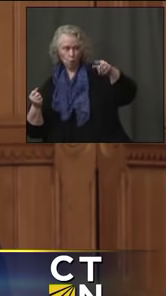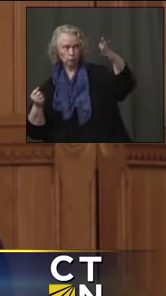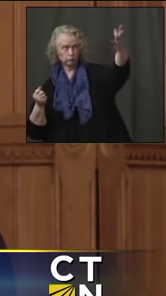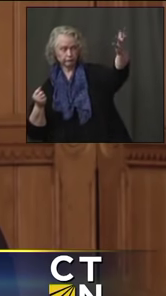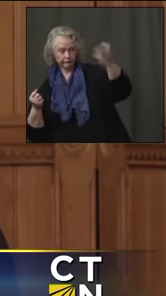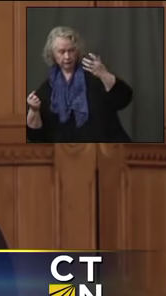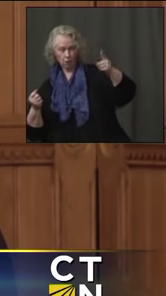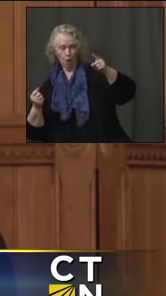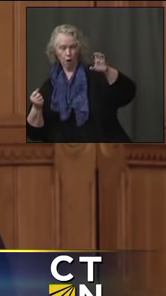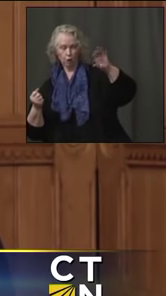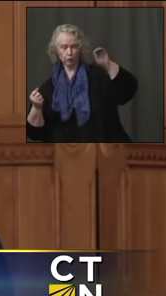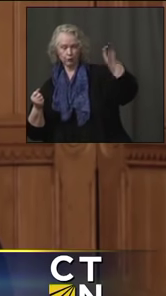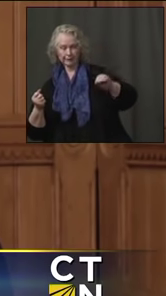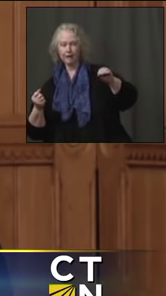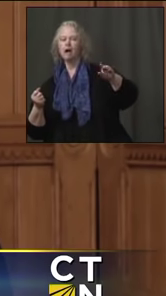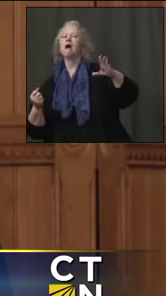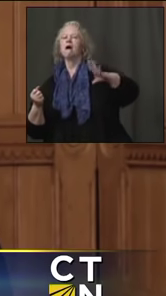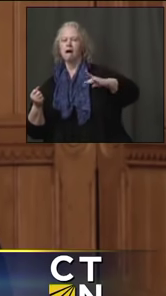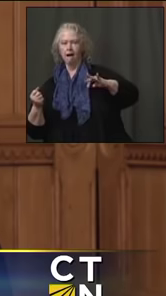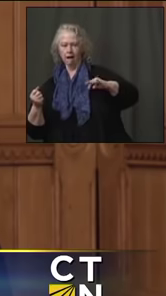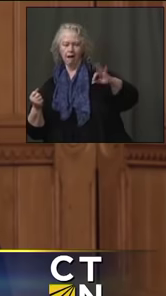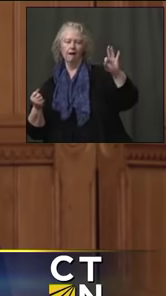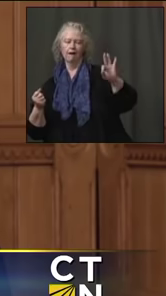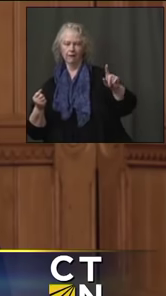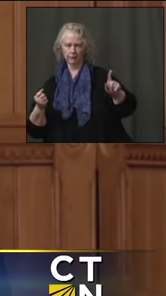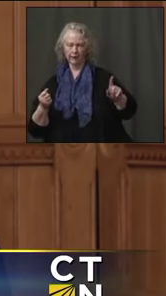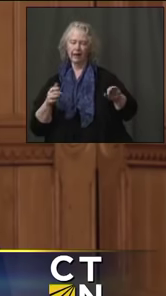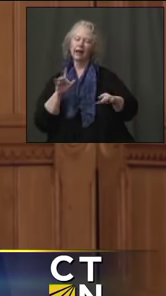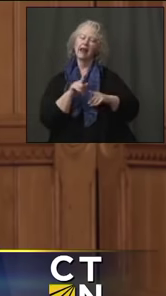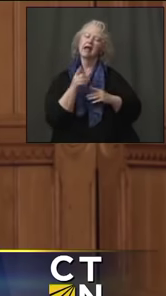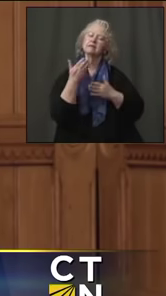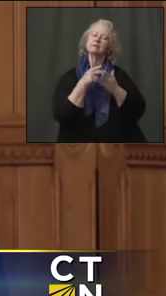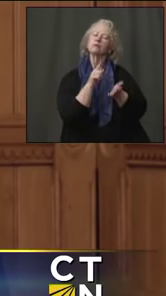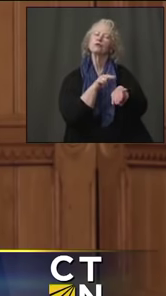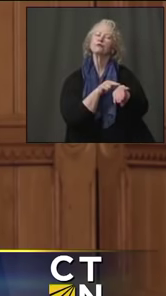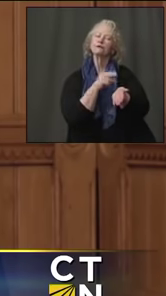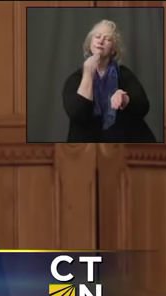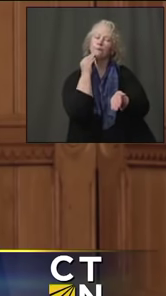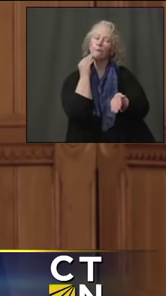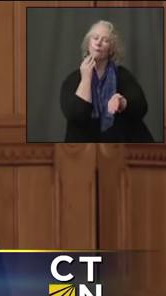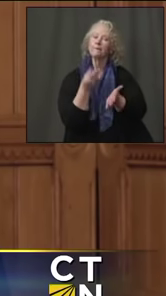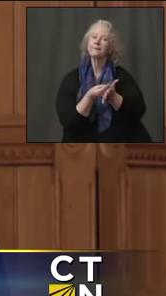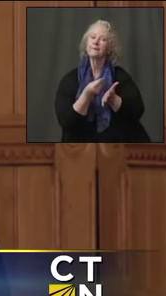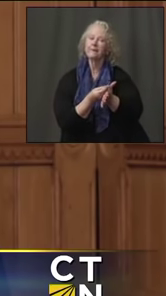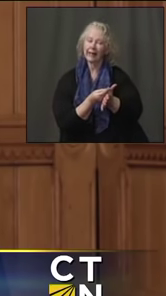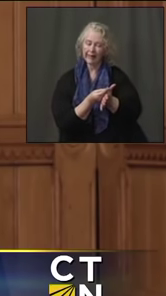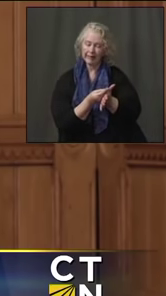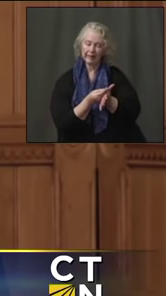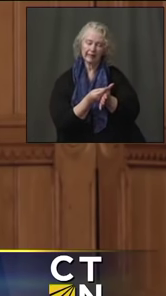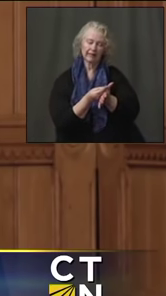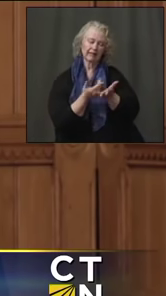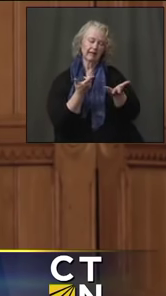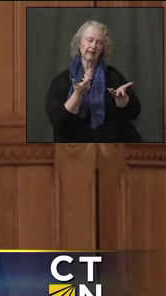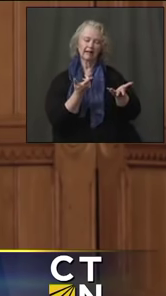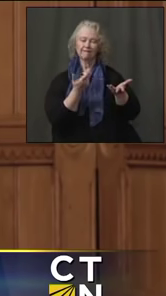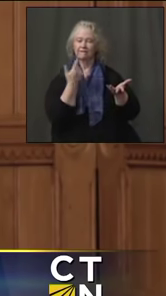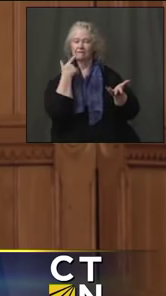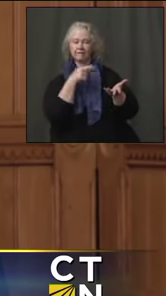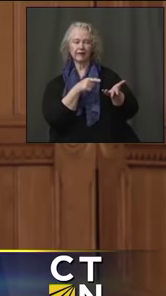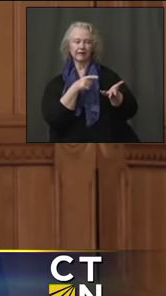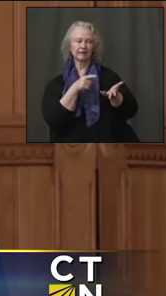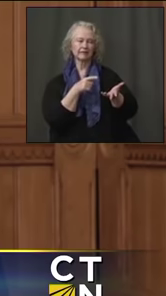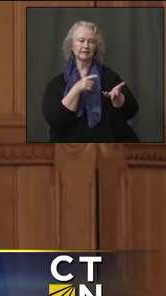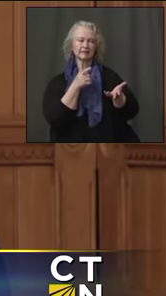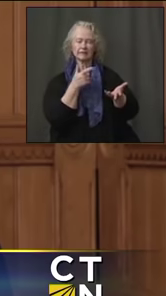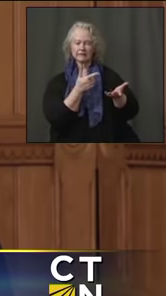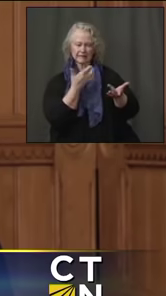of those types of costs could be, for example, some of the nursing home relief. For example, if a nursing home had to come in for